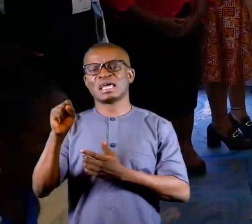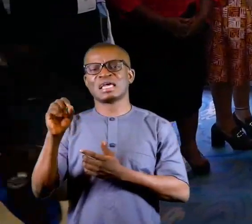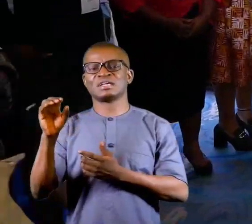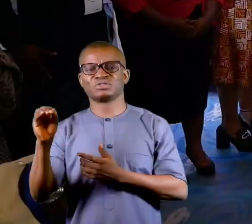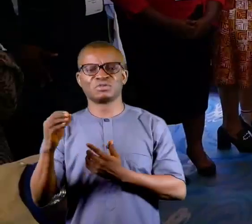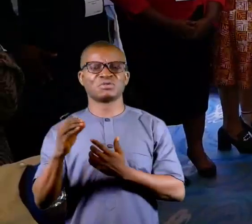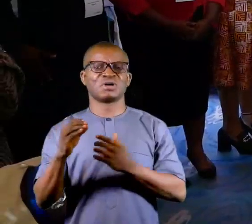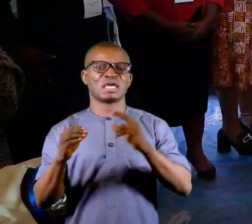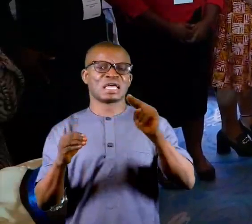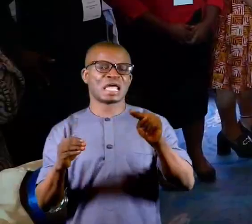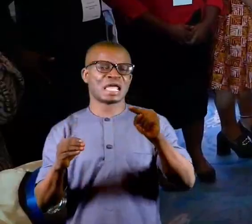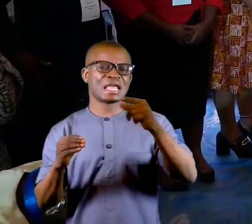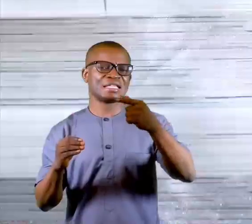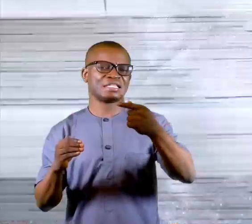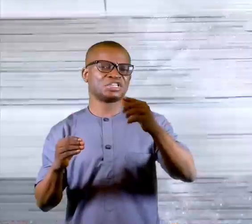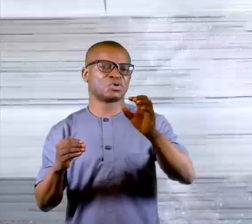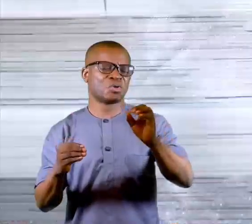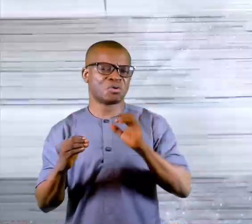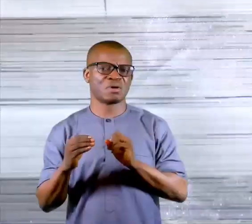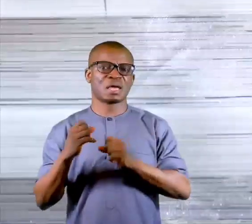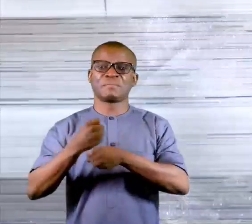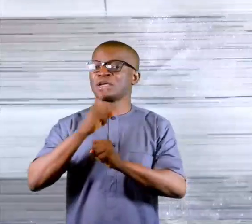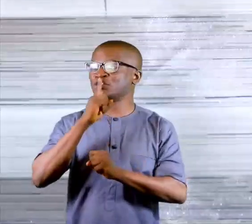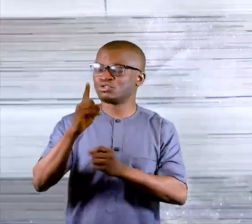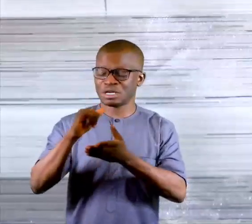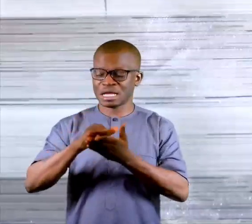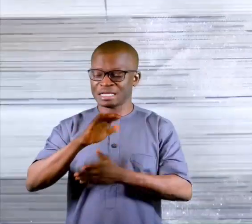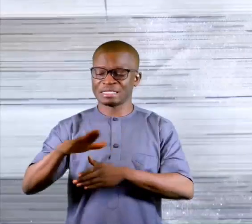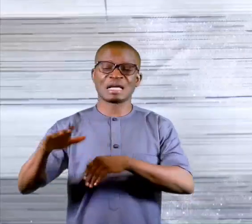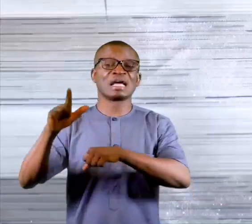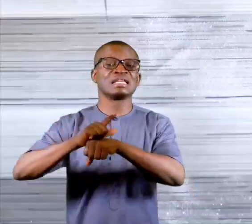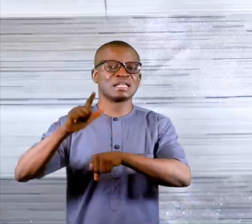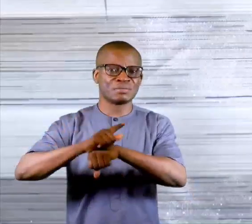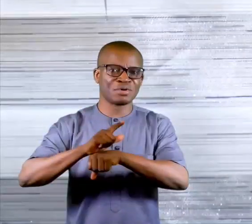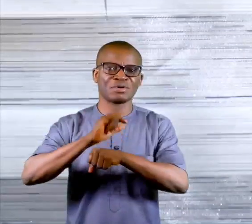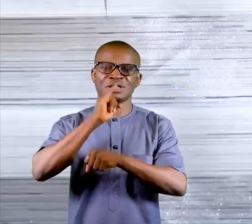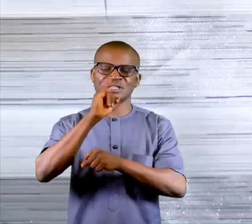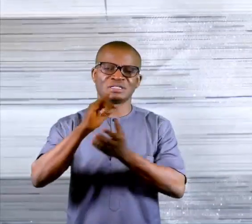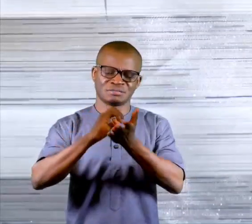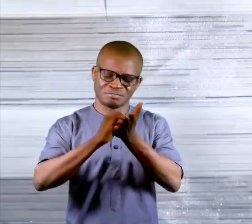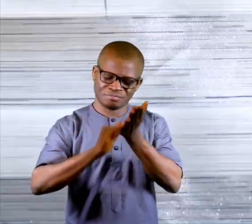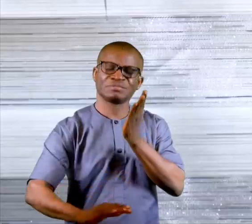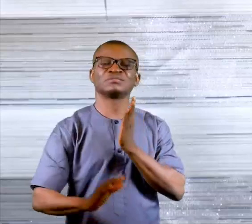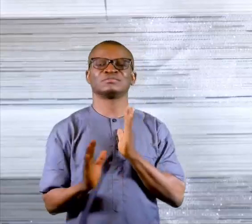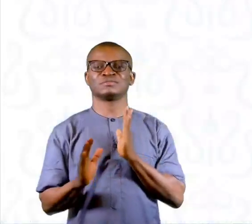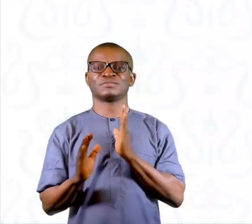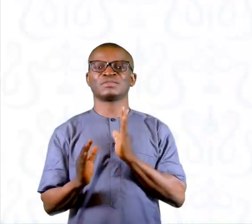CSOs, NGOs, ensure that child labor is